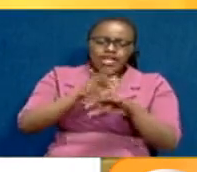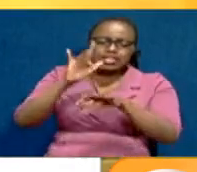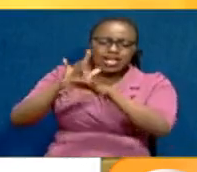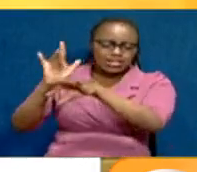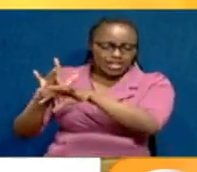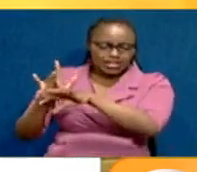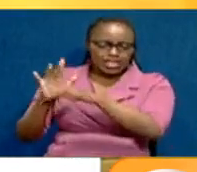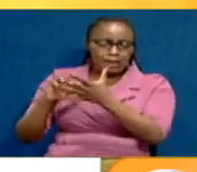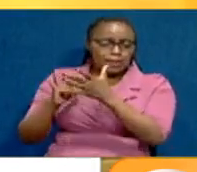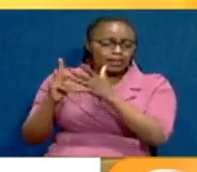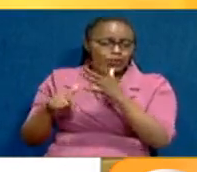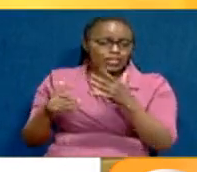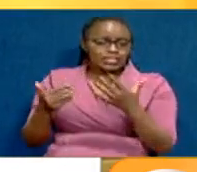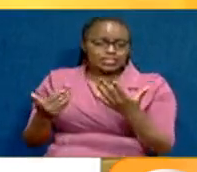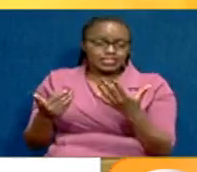So